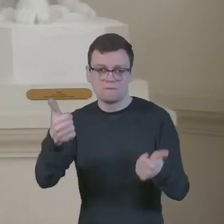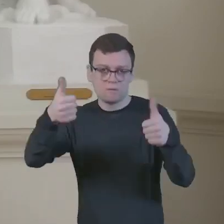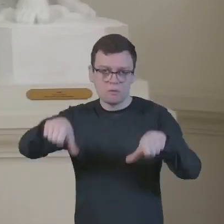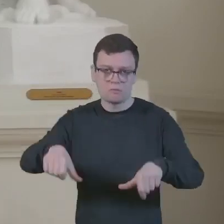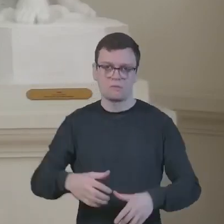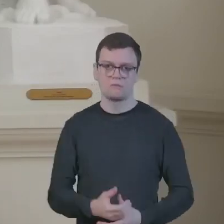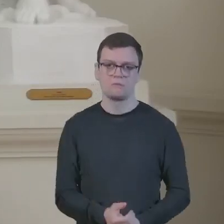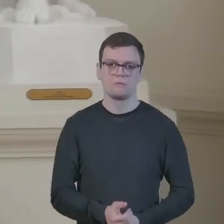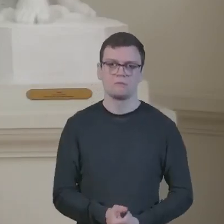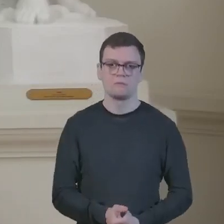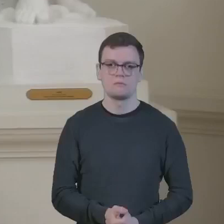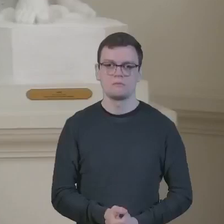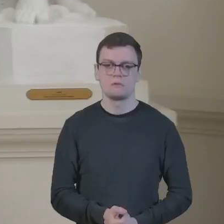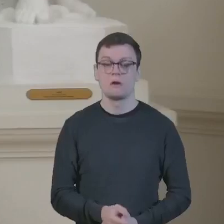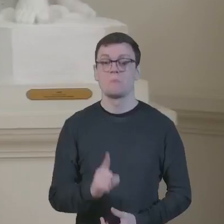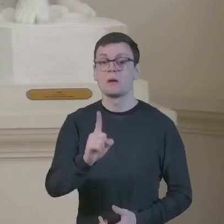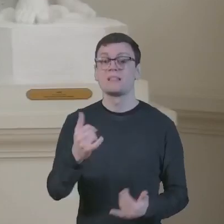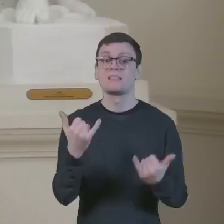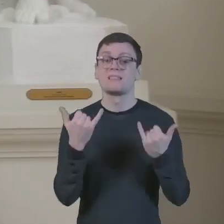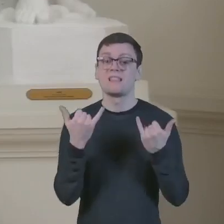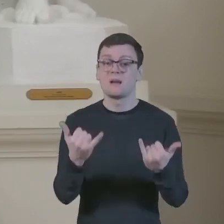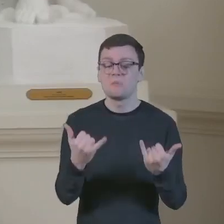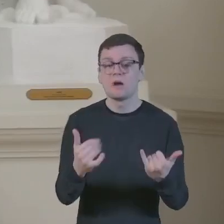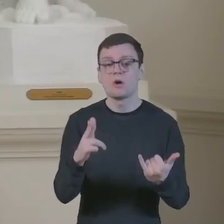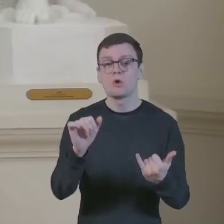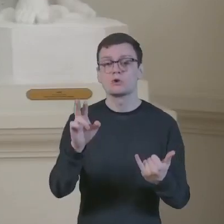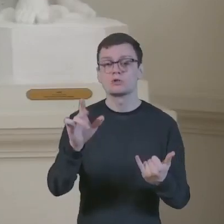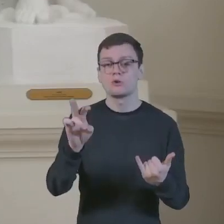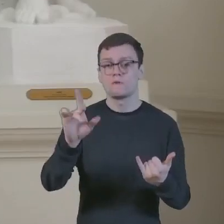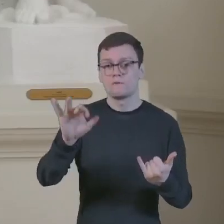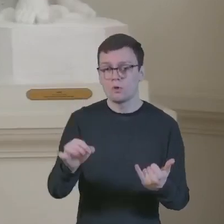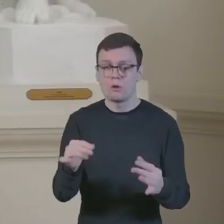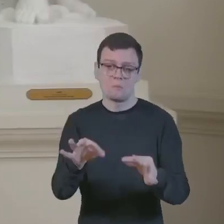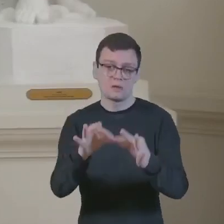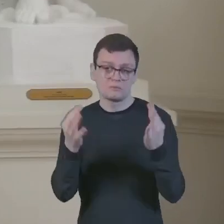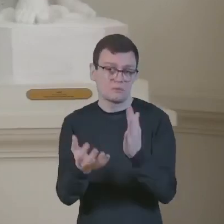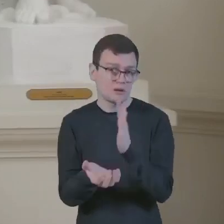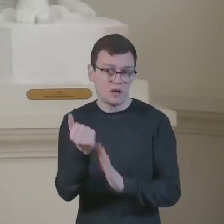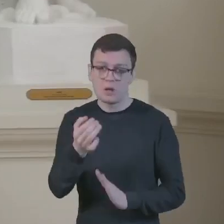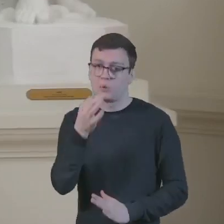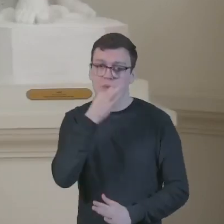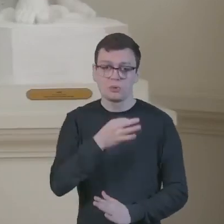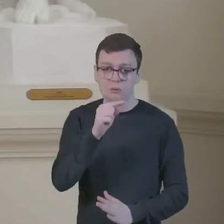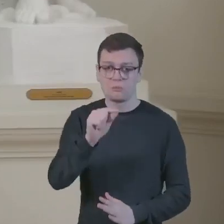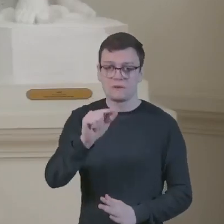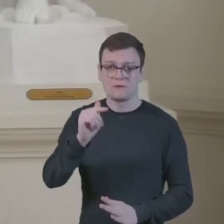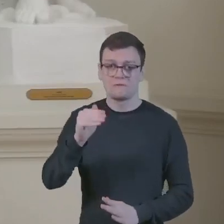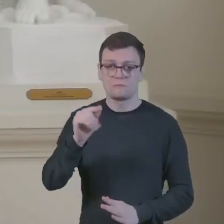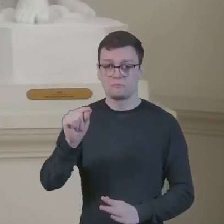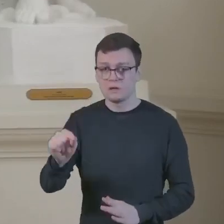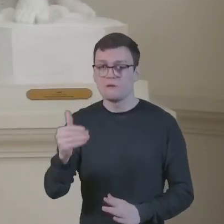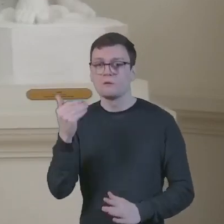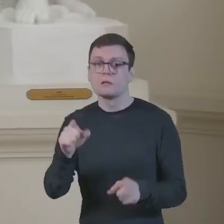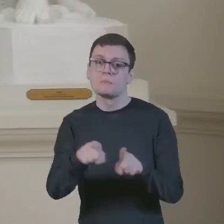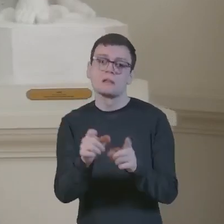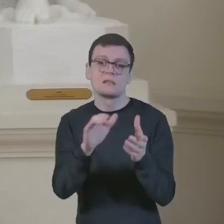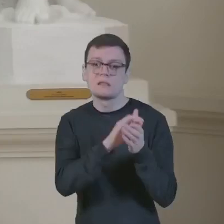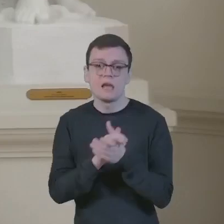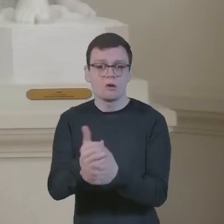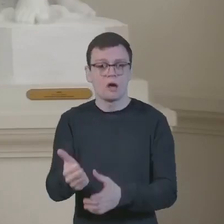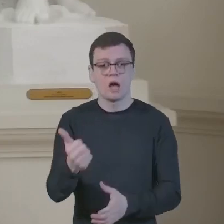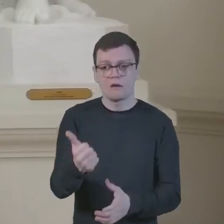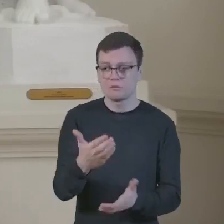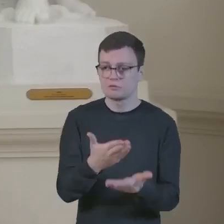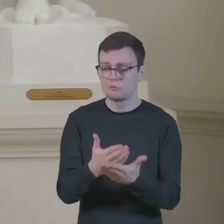join PFP. We look forward to working with all NATO members and with the organization as such to be able